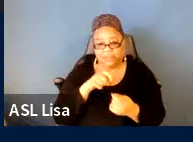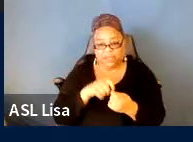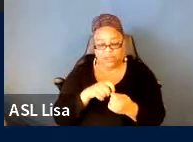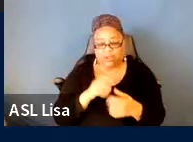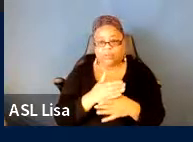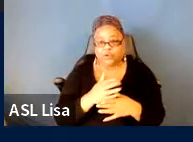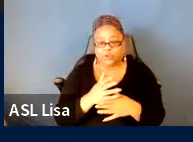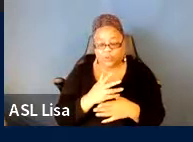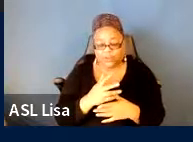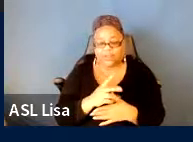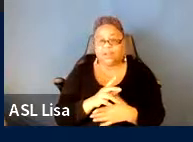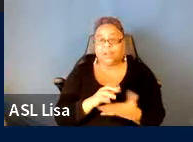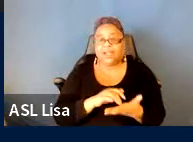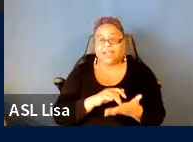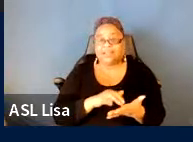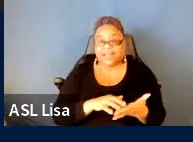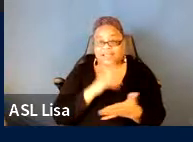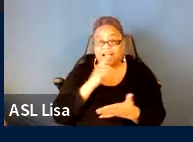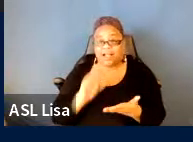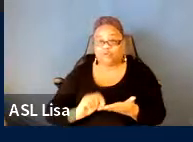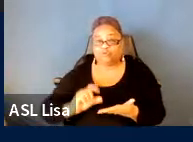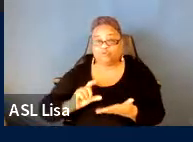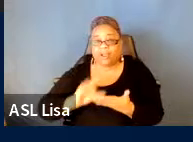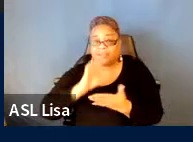or raised characters and visual characters, sorry.